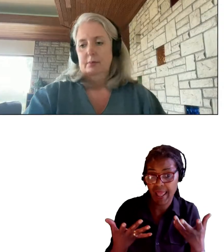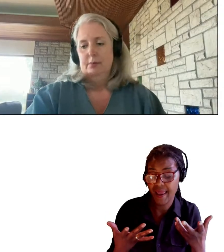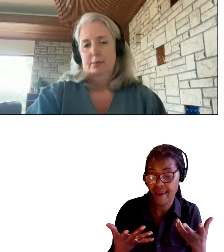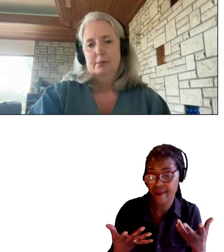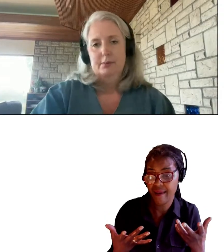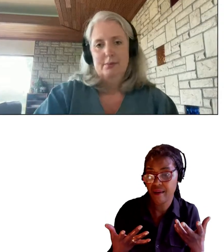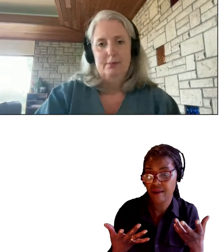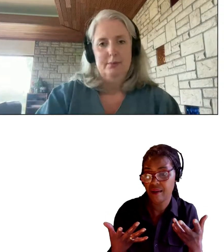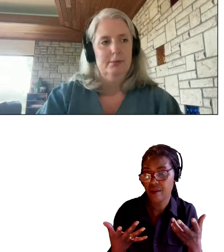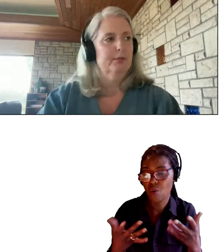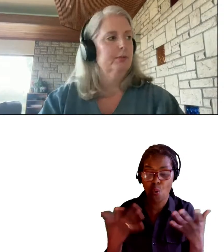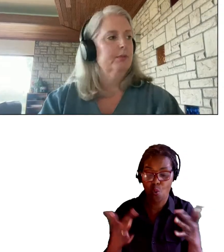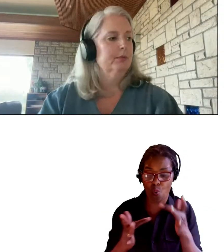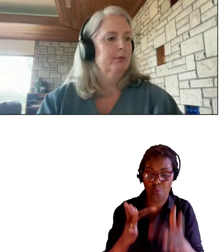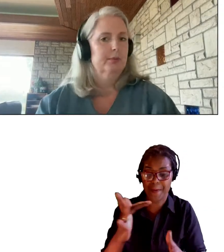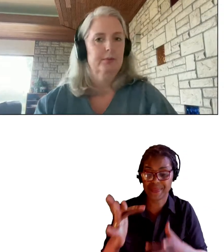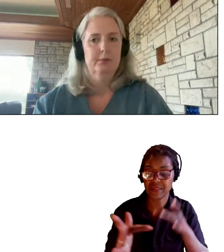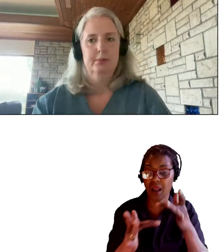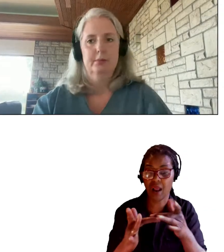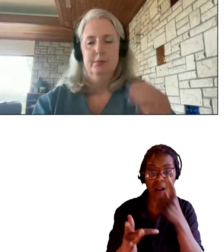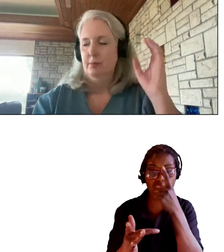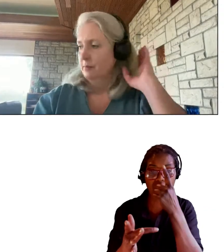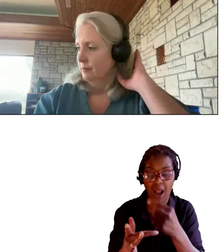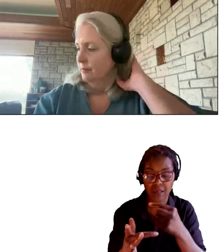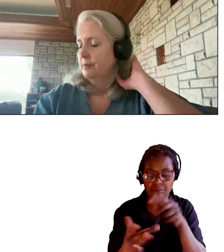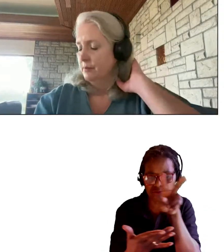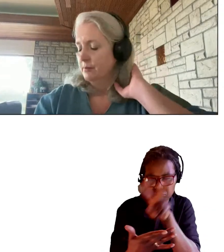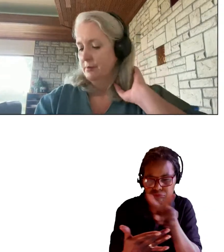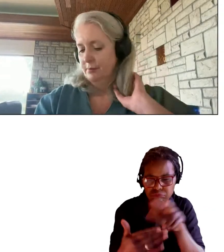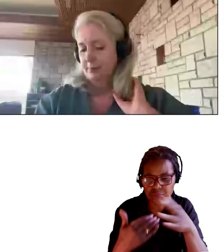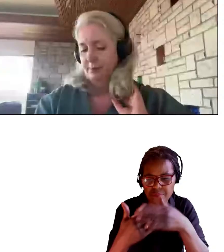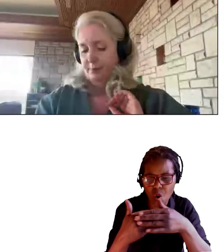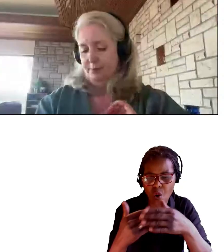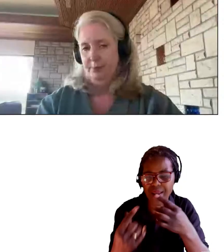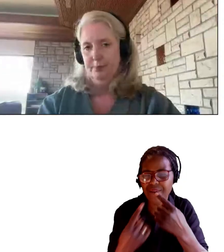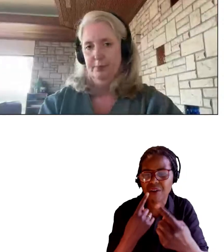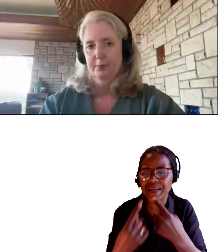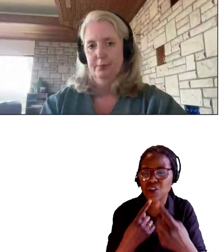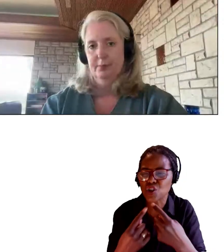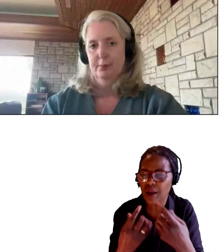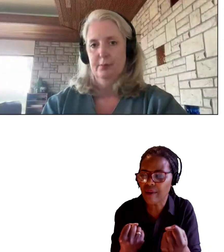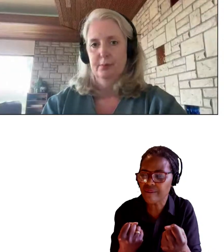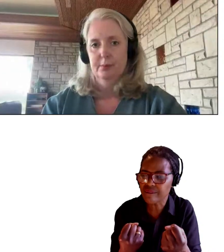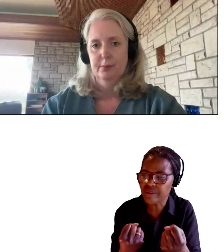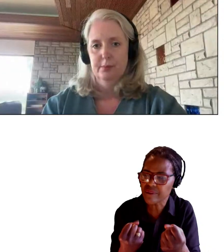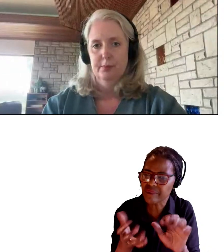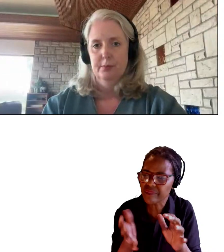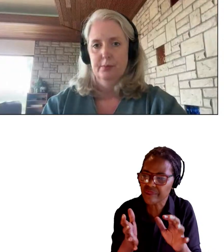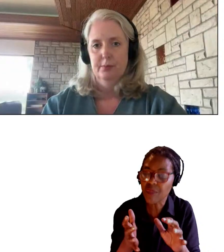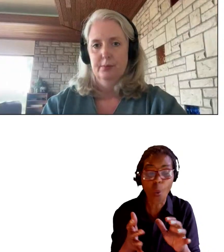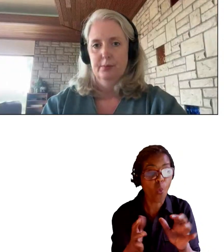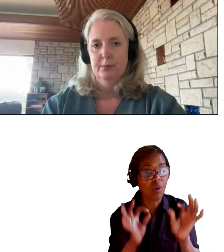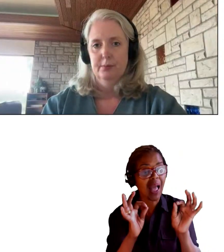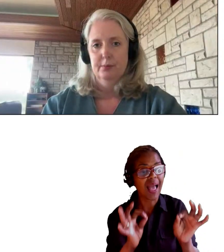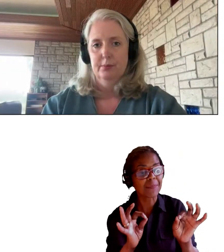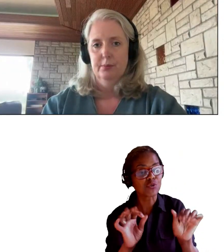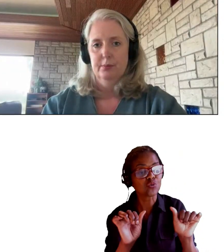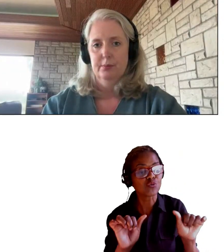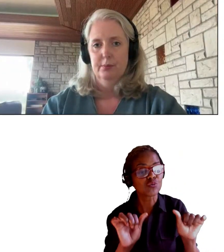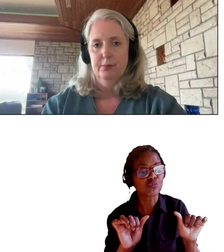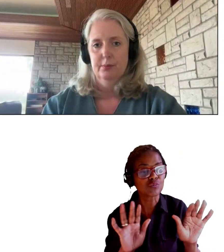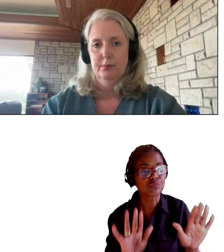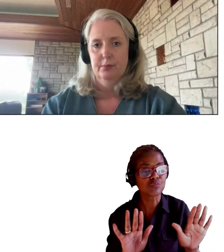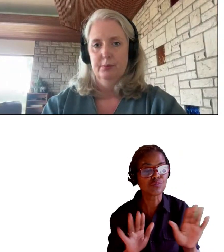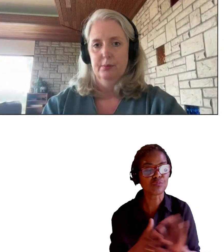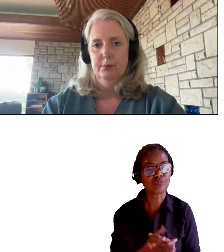on the website there's more detail into that. Absolutely. So just to outline, the funds will